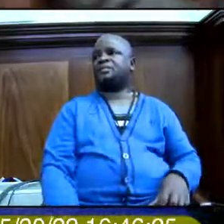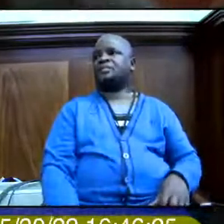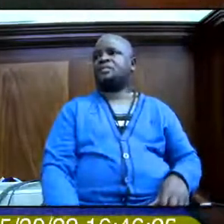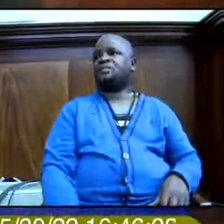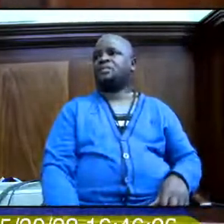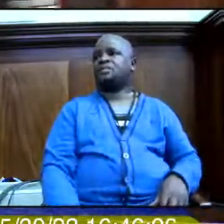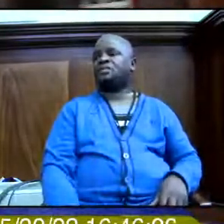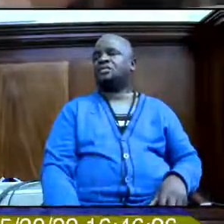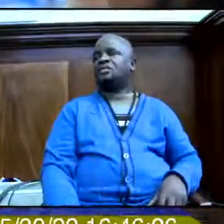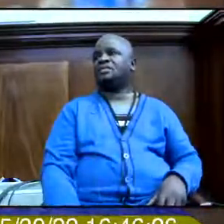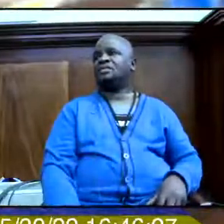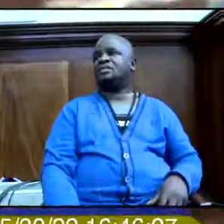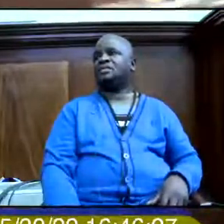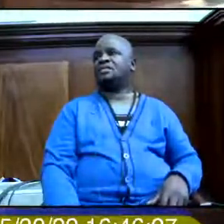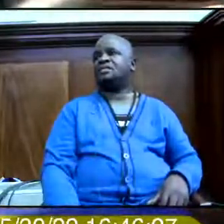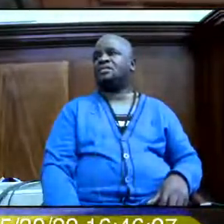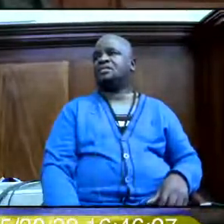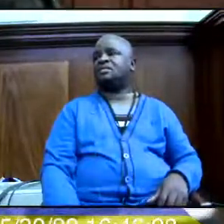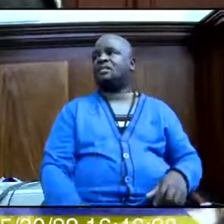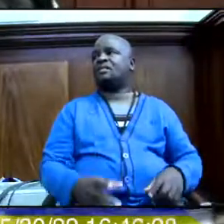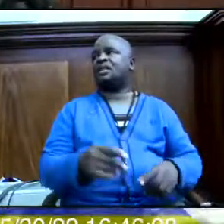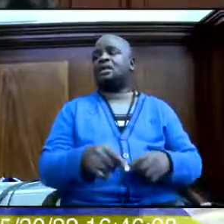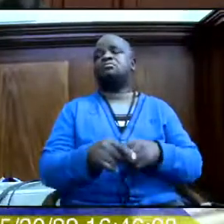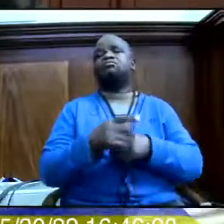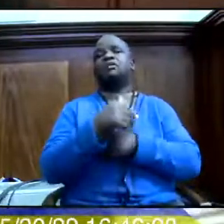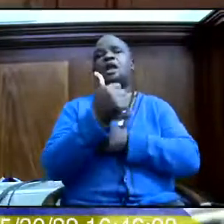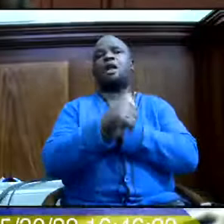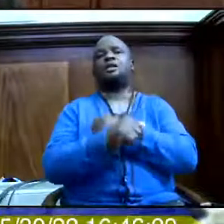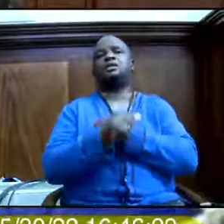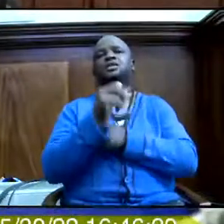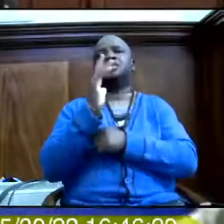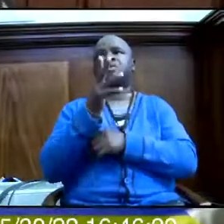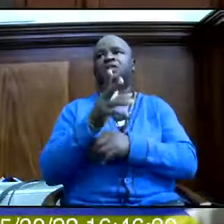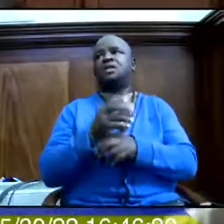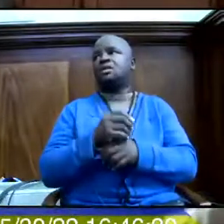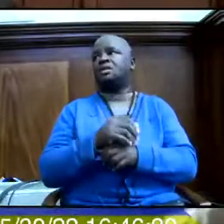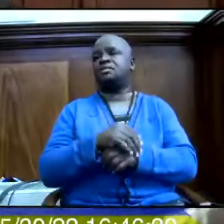thank you very much that our that was our last presenter